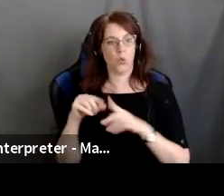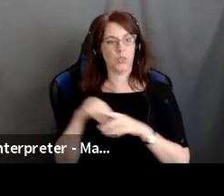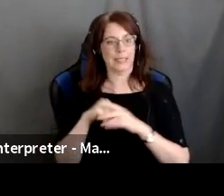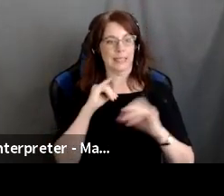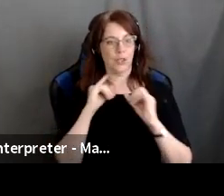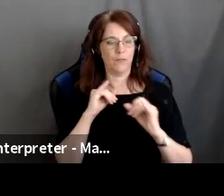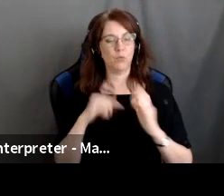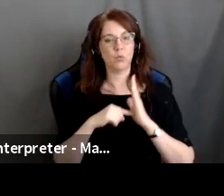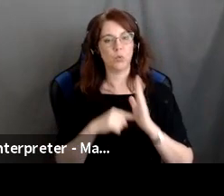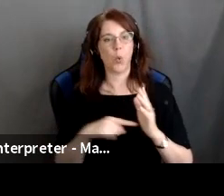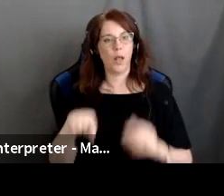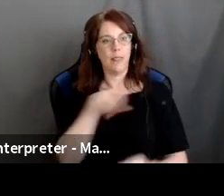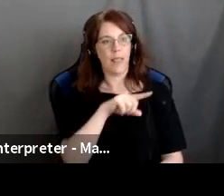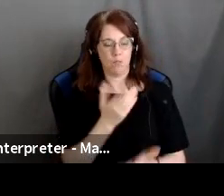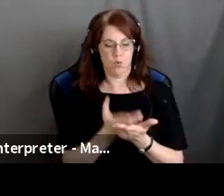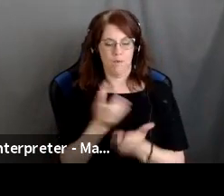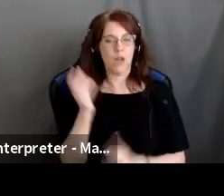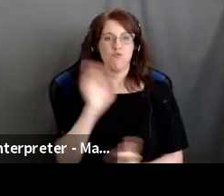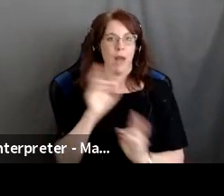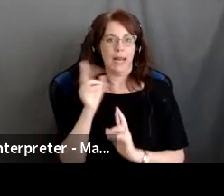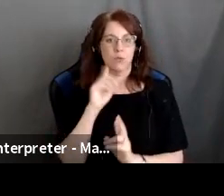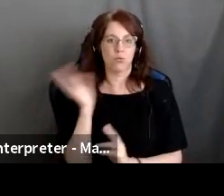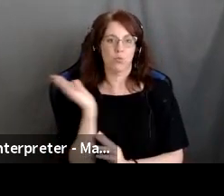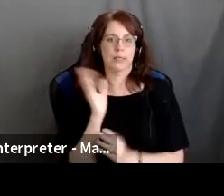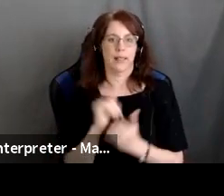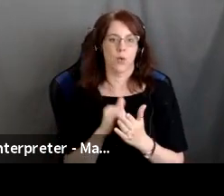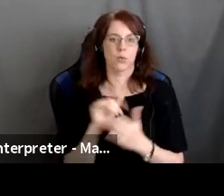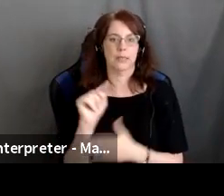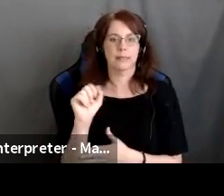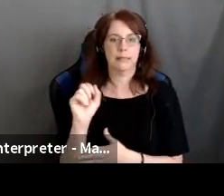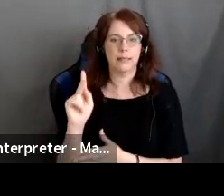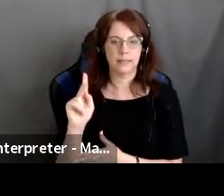to present these tasks for if they get the job.